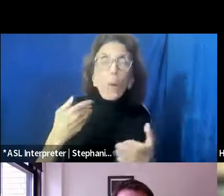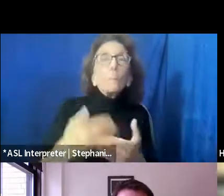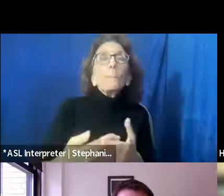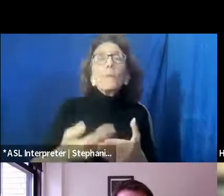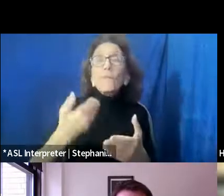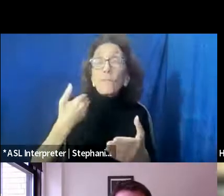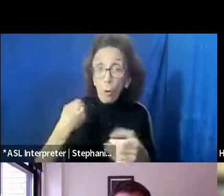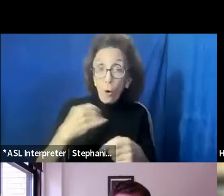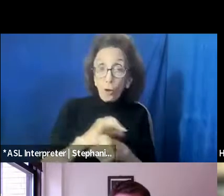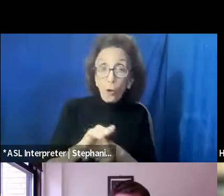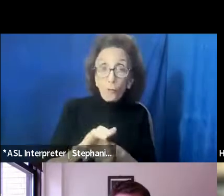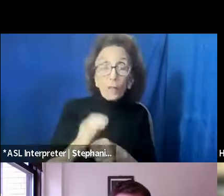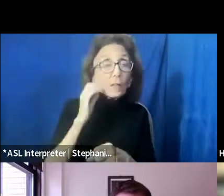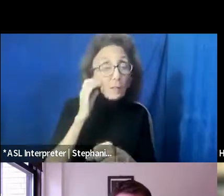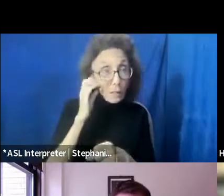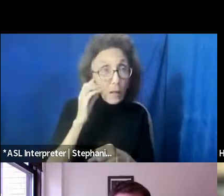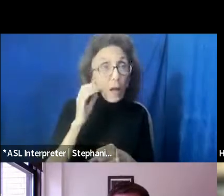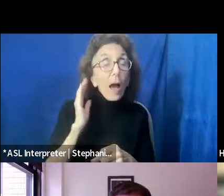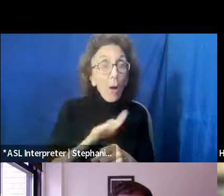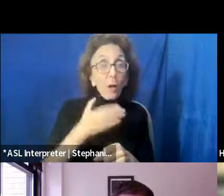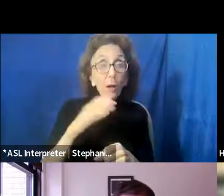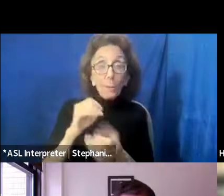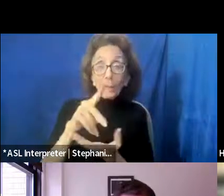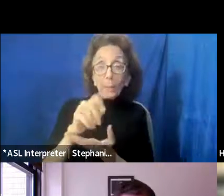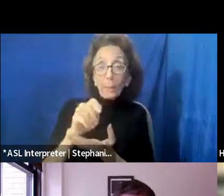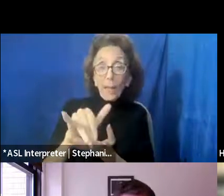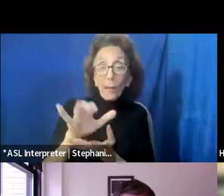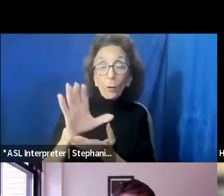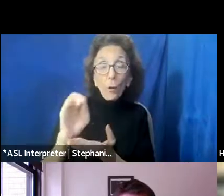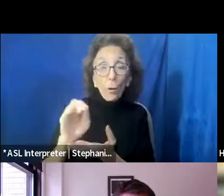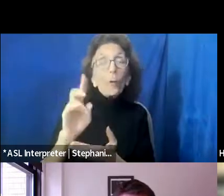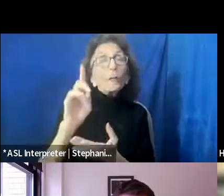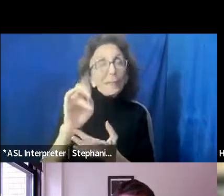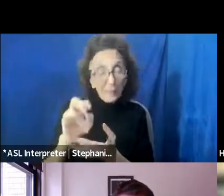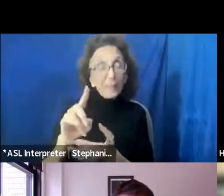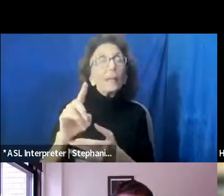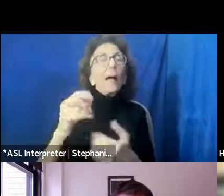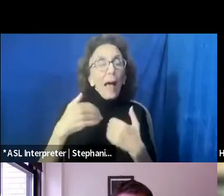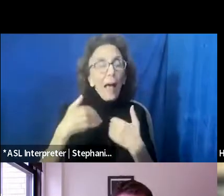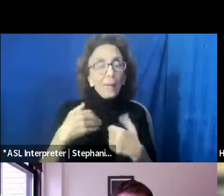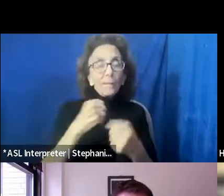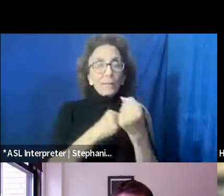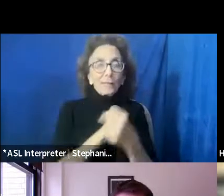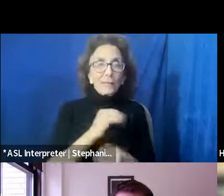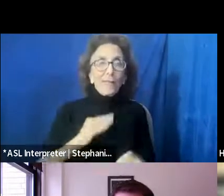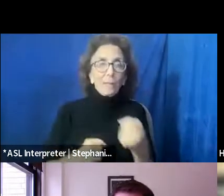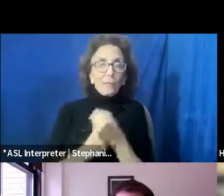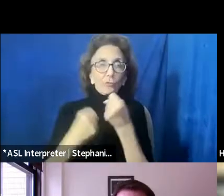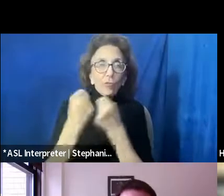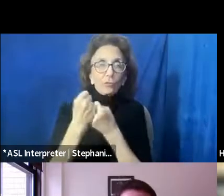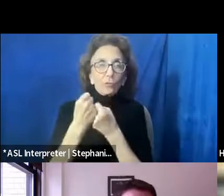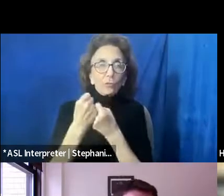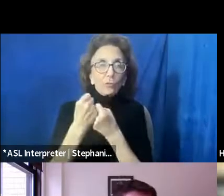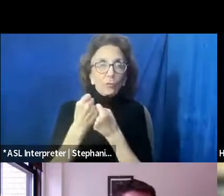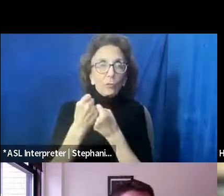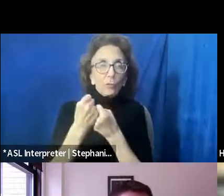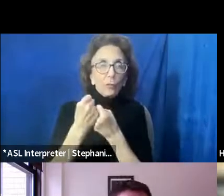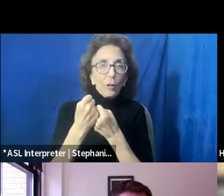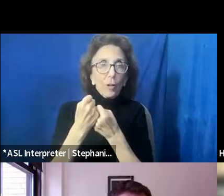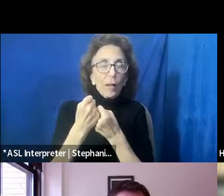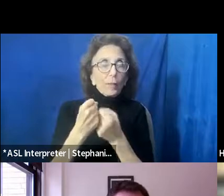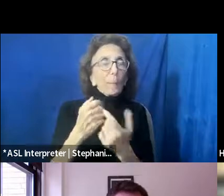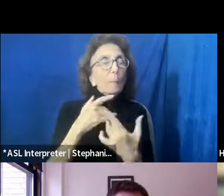Playco had a staffing structure, and still does to some extent, a staffing structure that relied a lot on